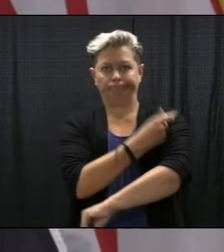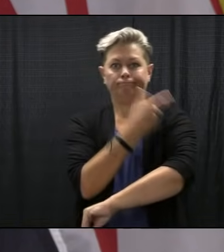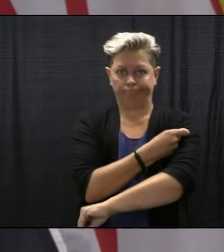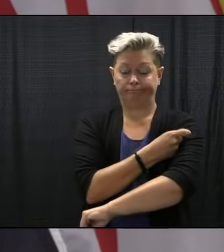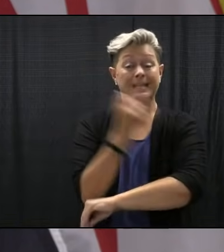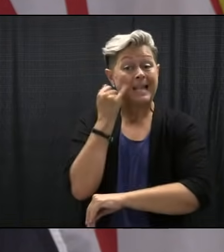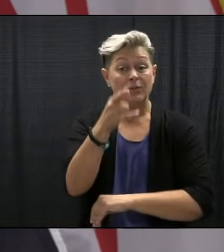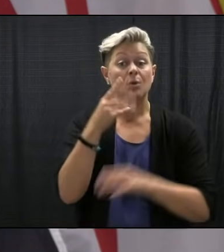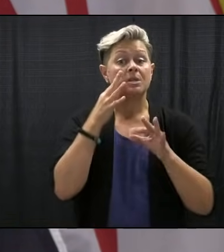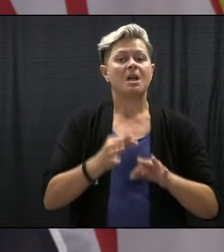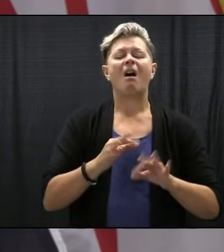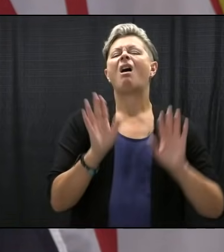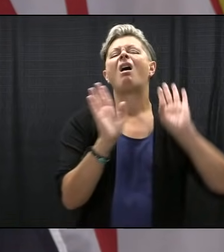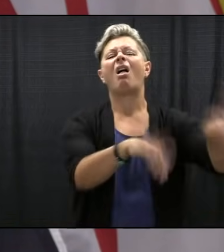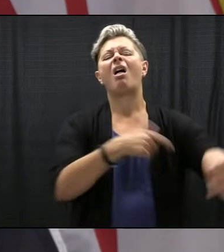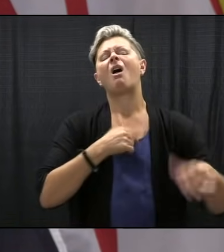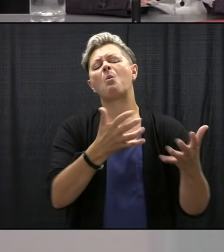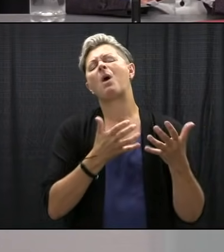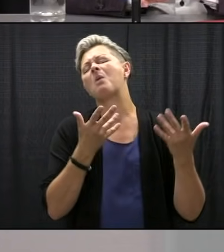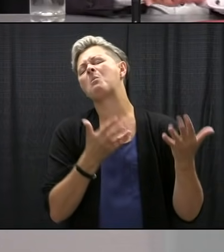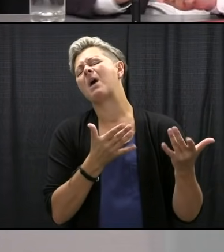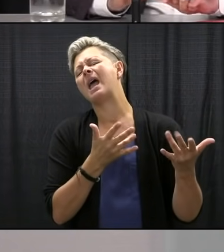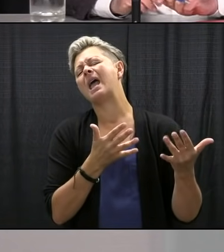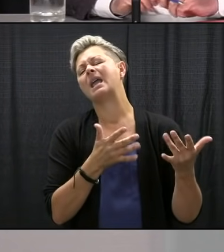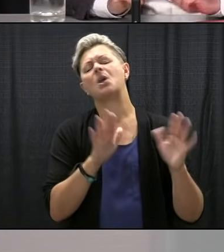taking a risk.